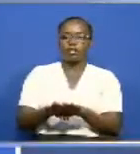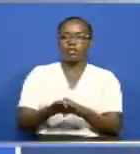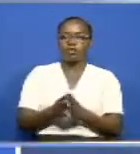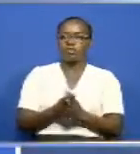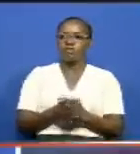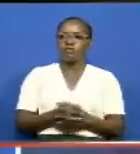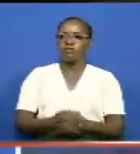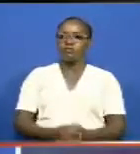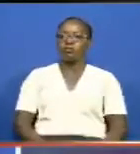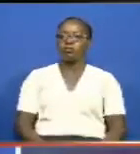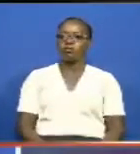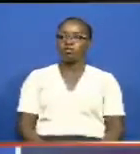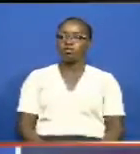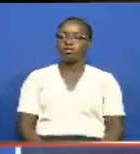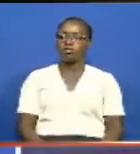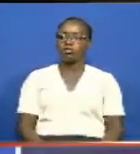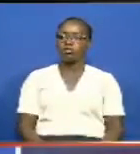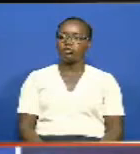the details.